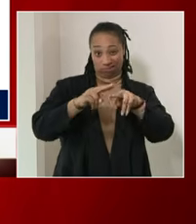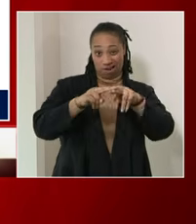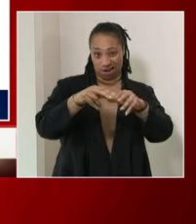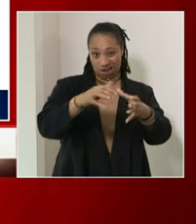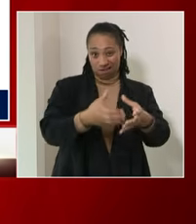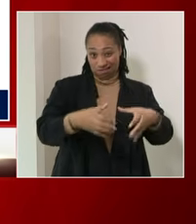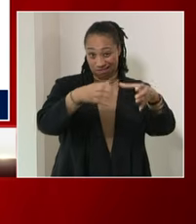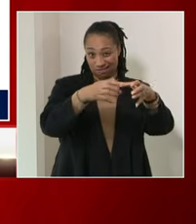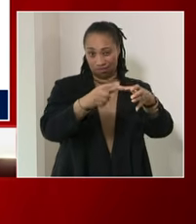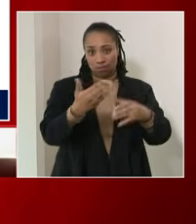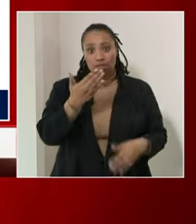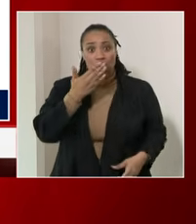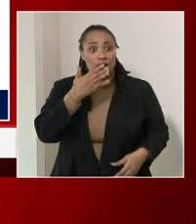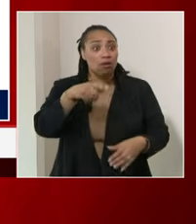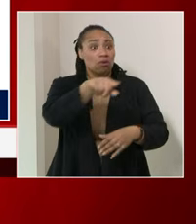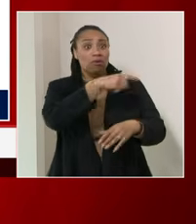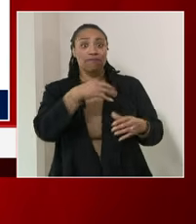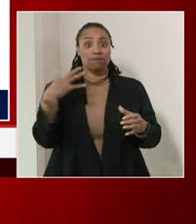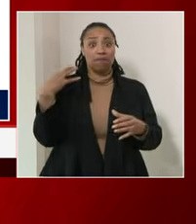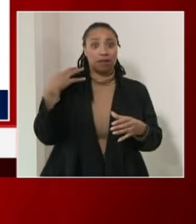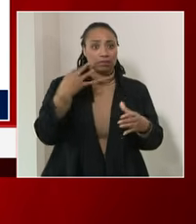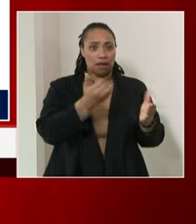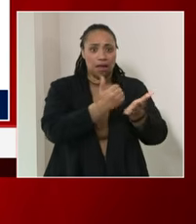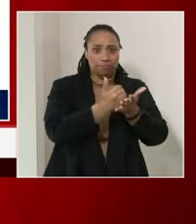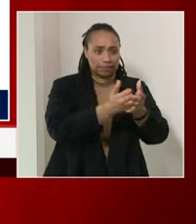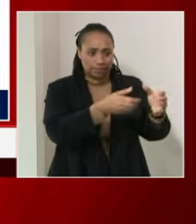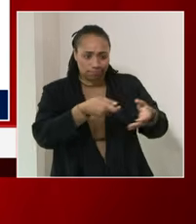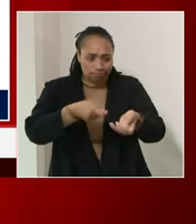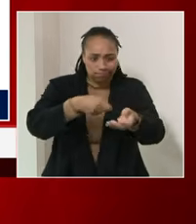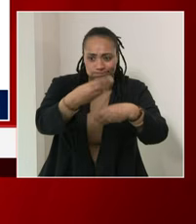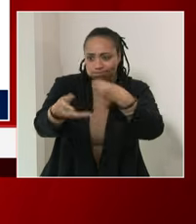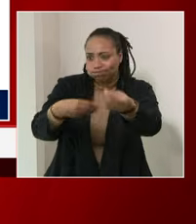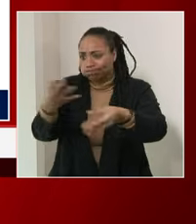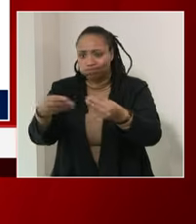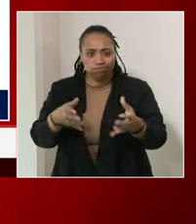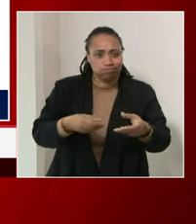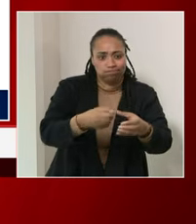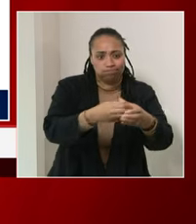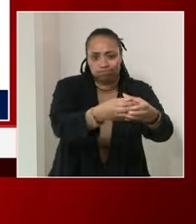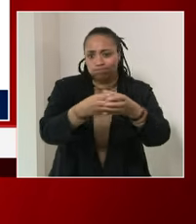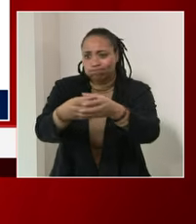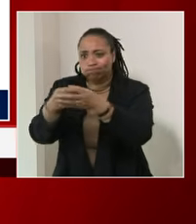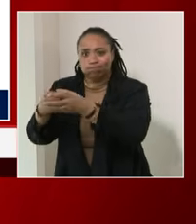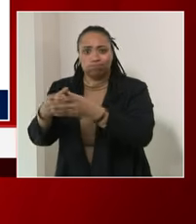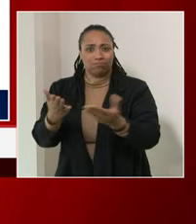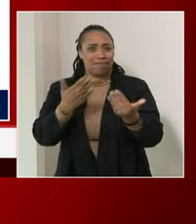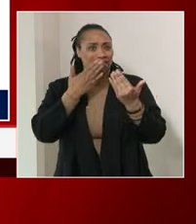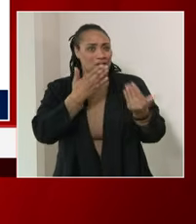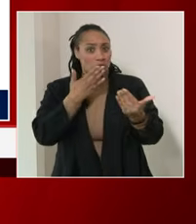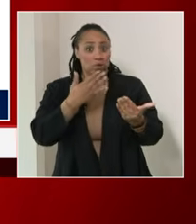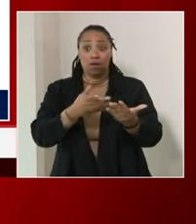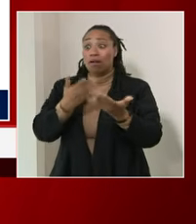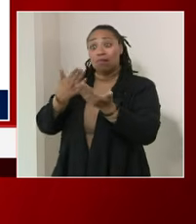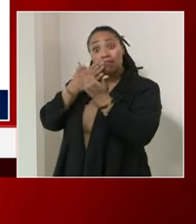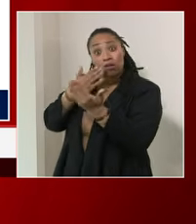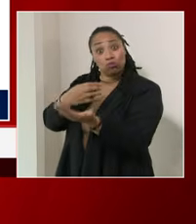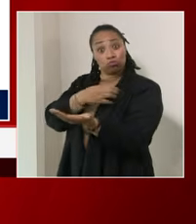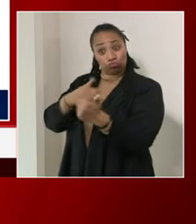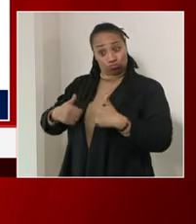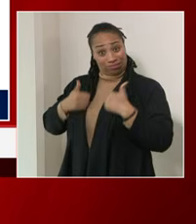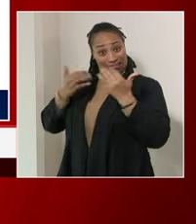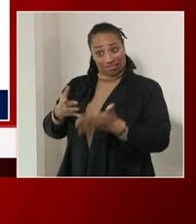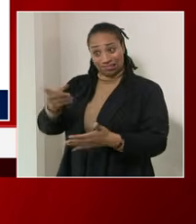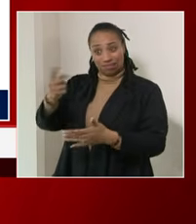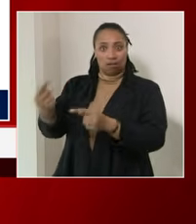volunteers that assembled, and I want to thank all of the residents who rallied to get there to get the salt